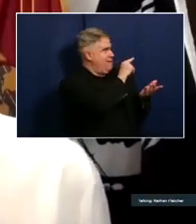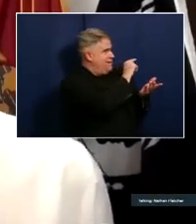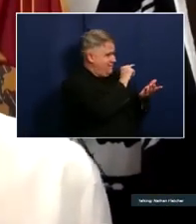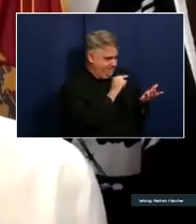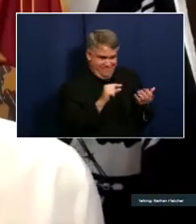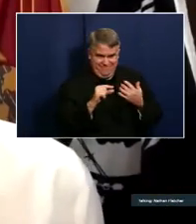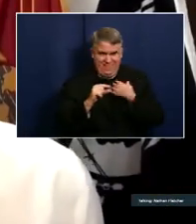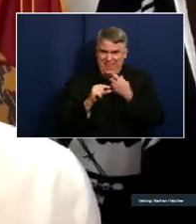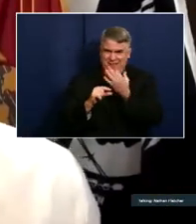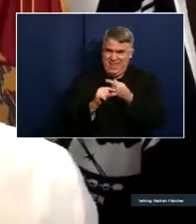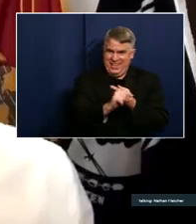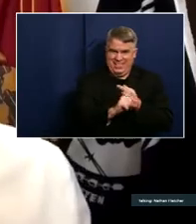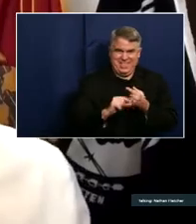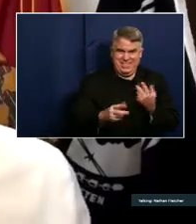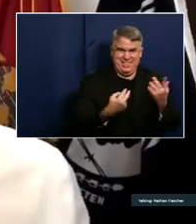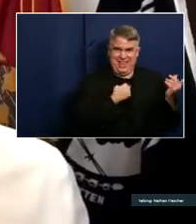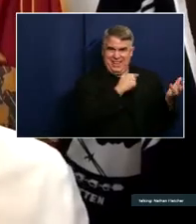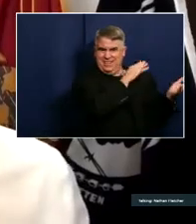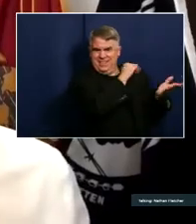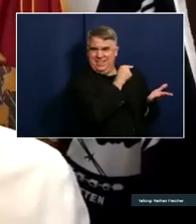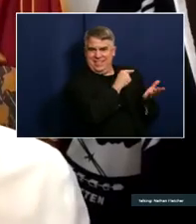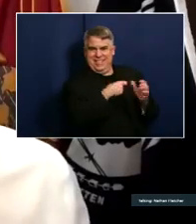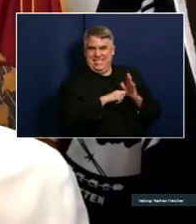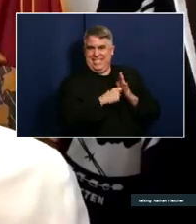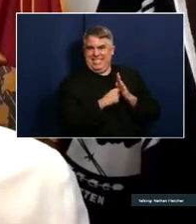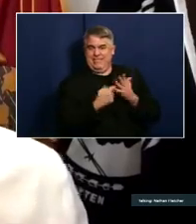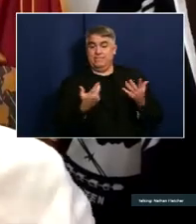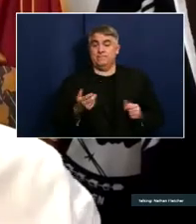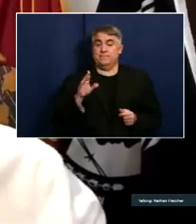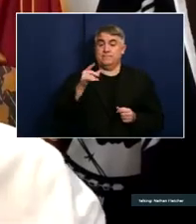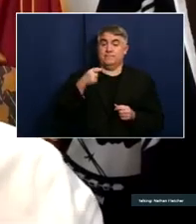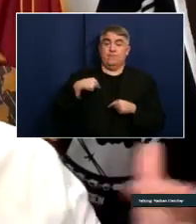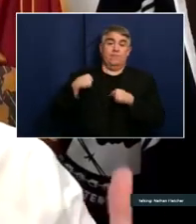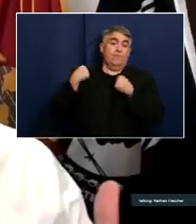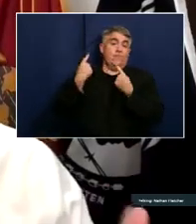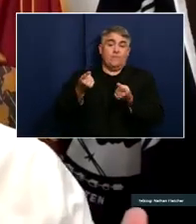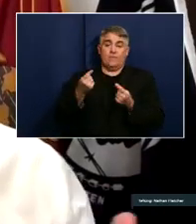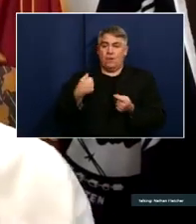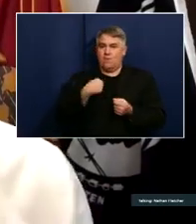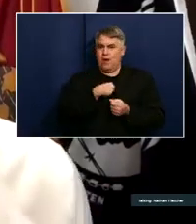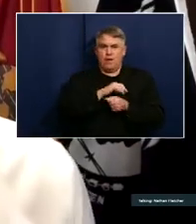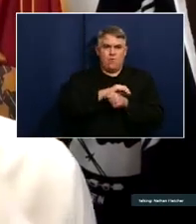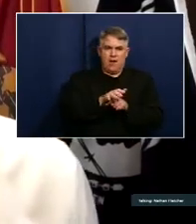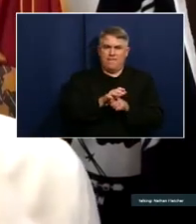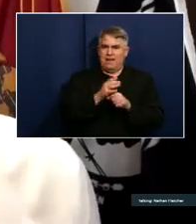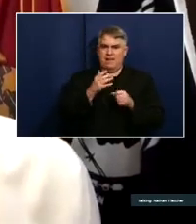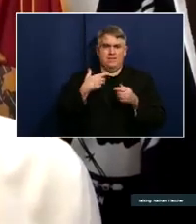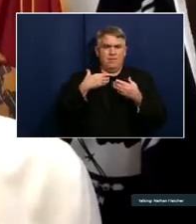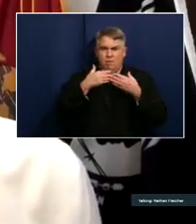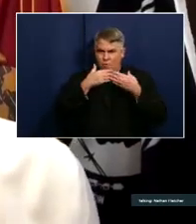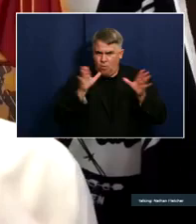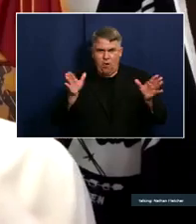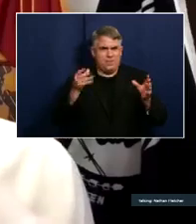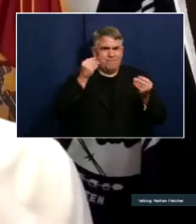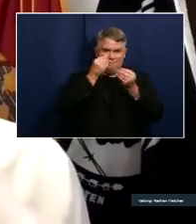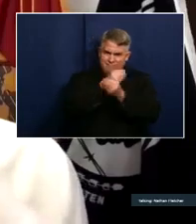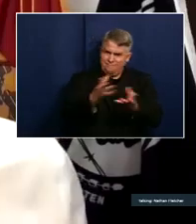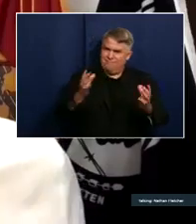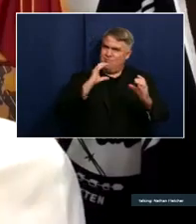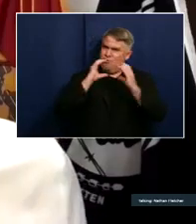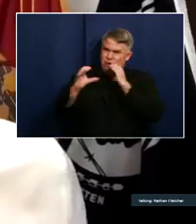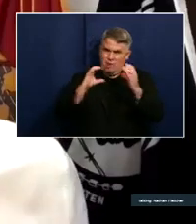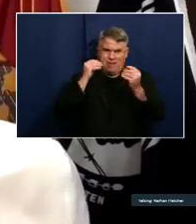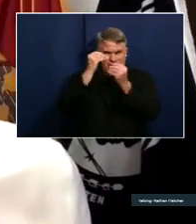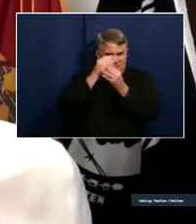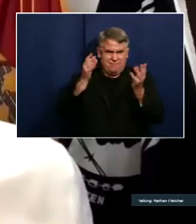or when the demand is. And we've always, throughout the duration of COVID, been really candid about what we know and what we don't know. And so again, we're really